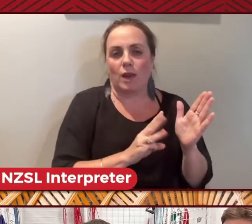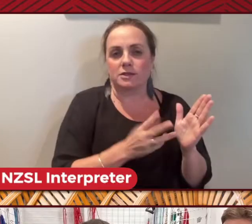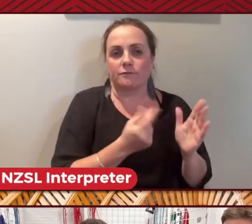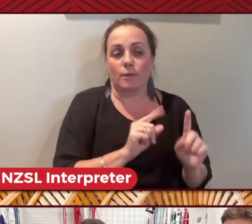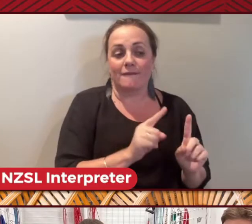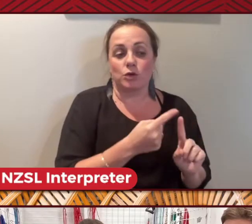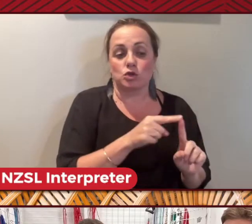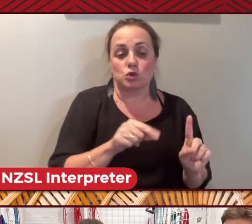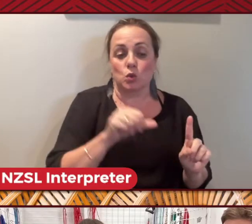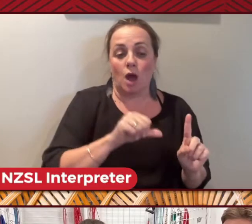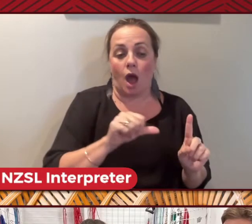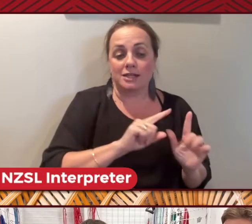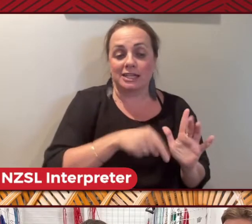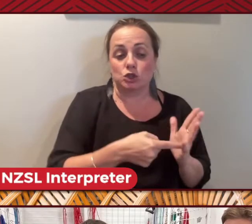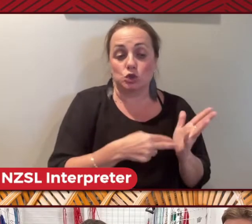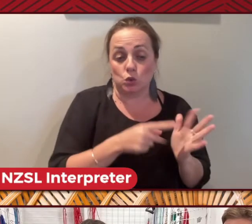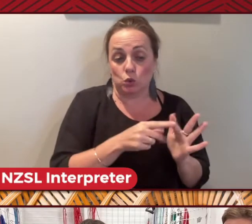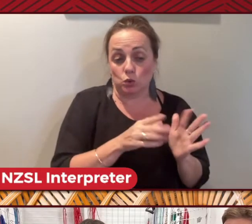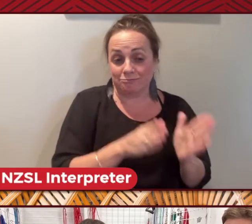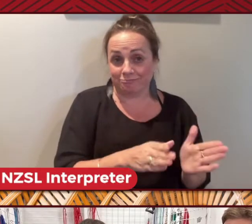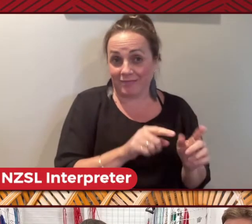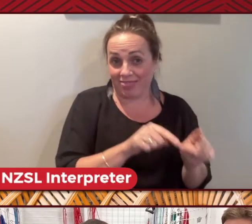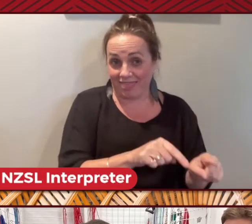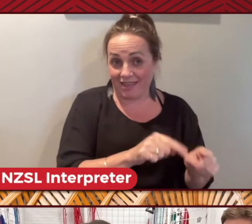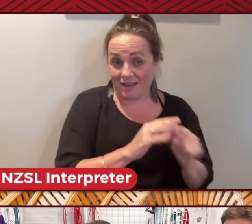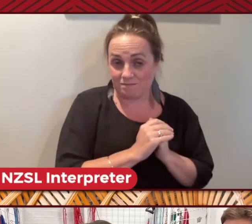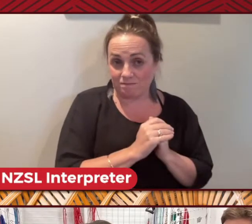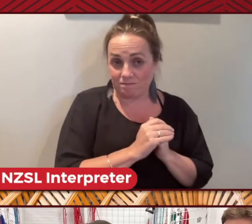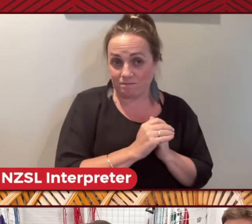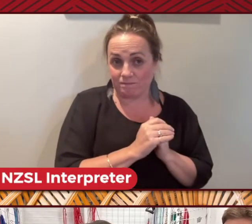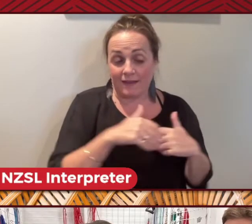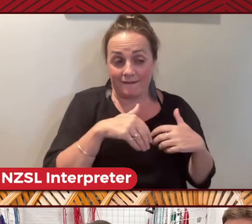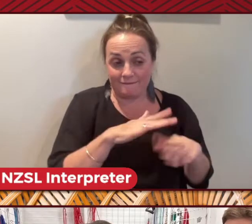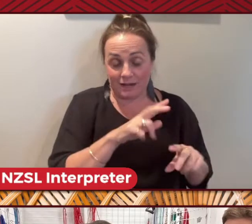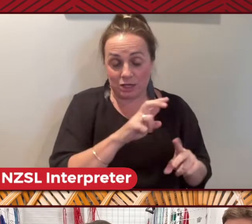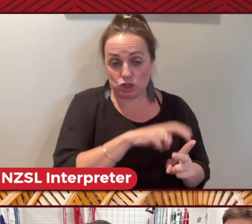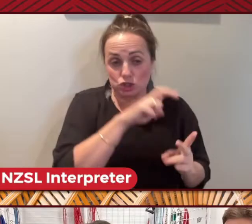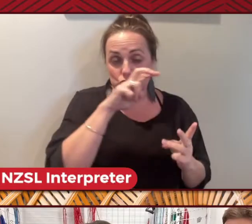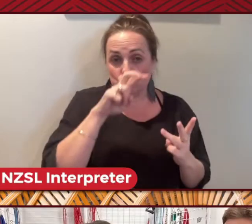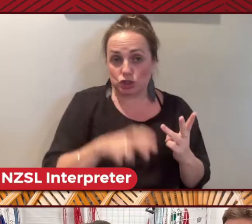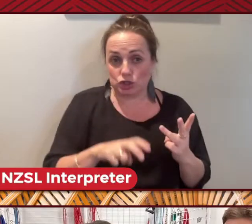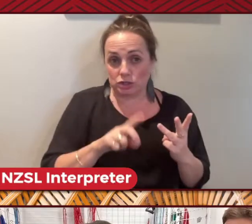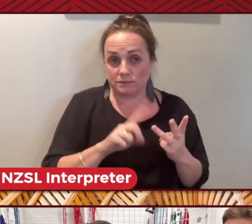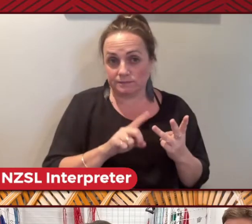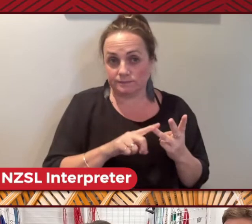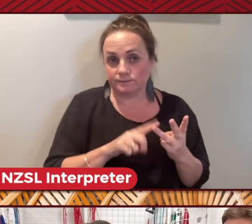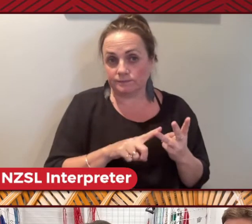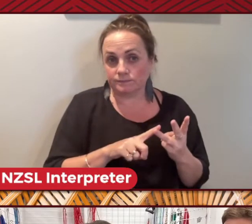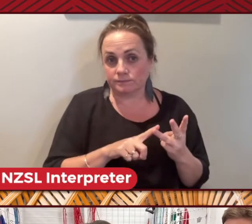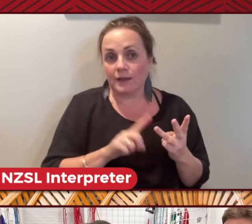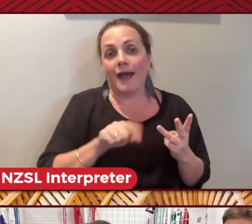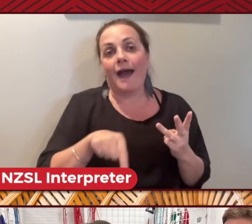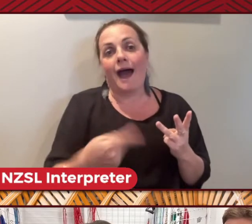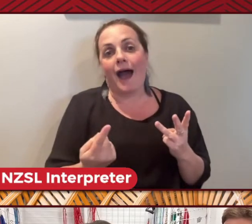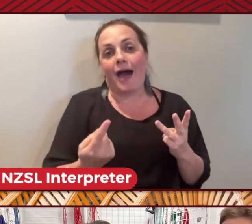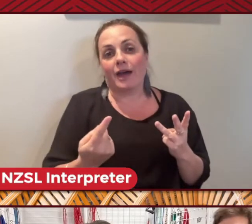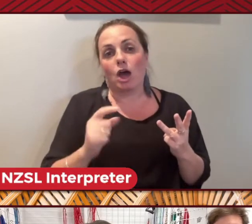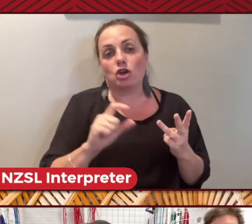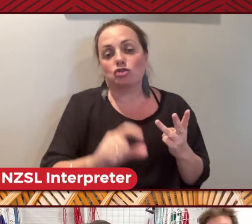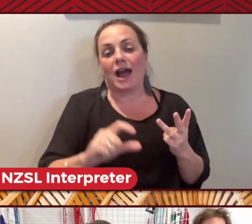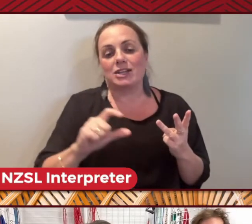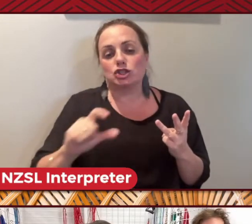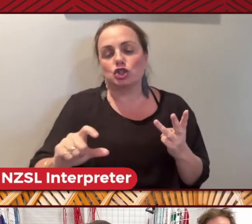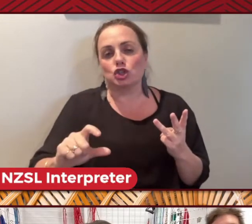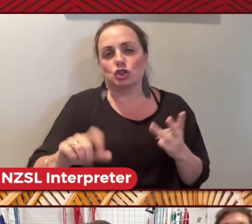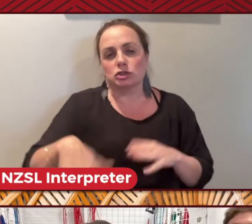of June. And then following that, we've got another clinic in Christchurch. We